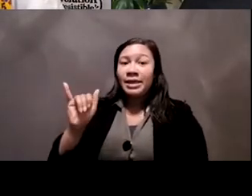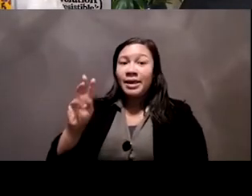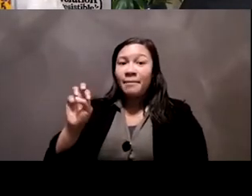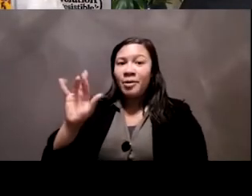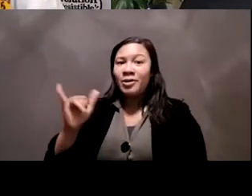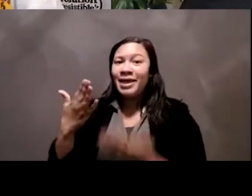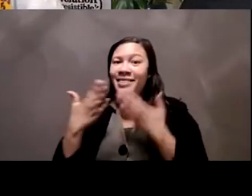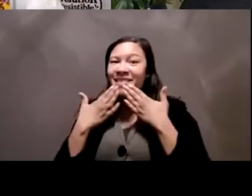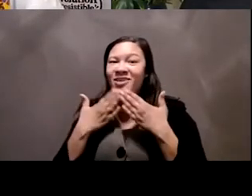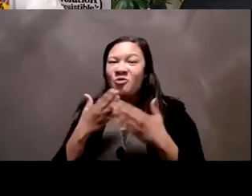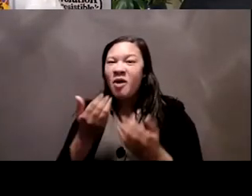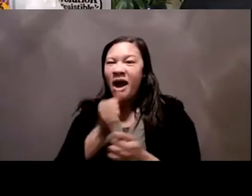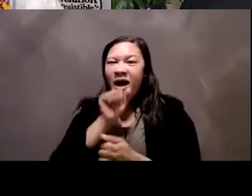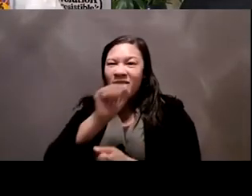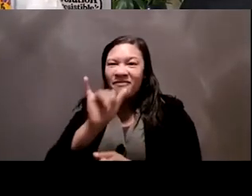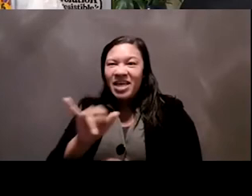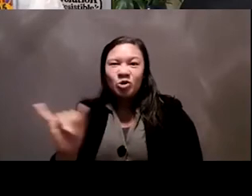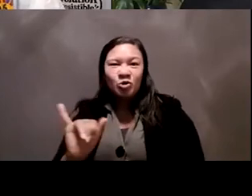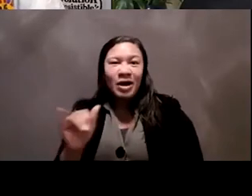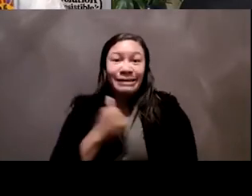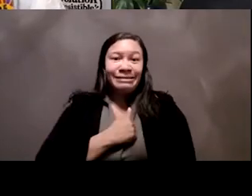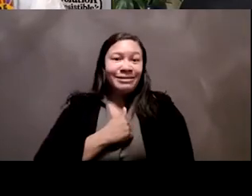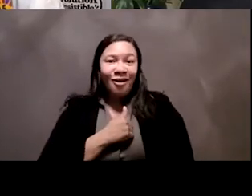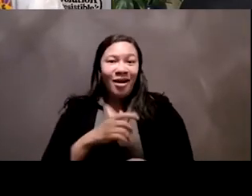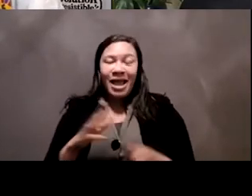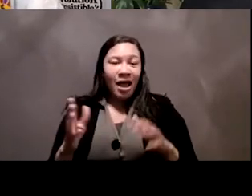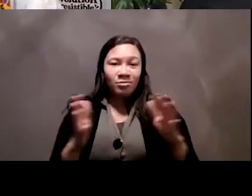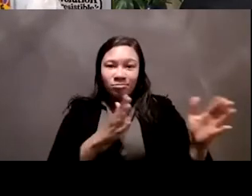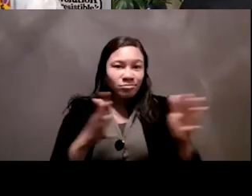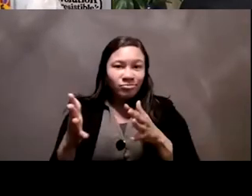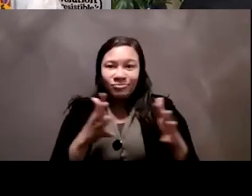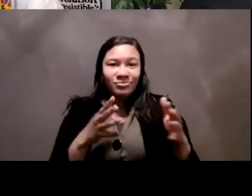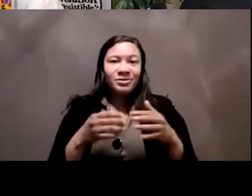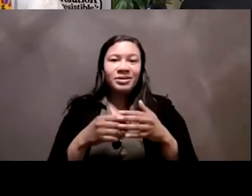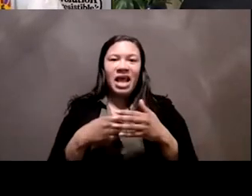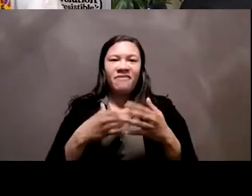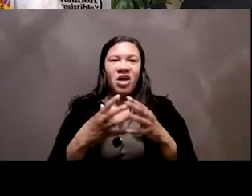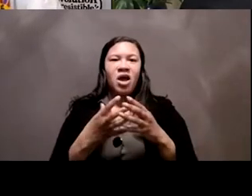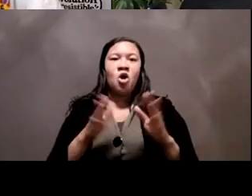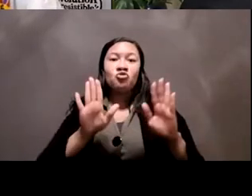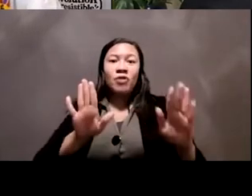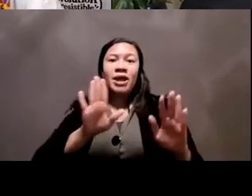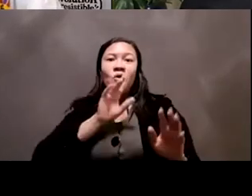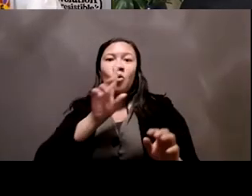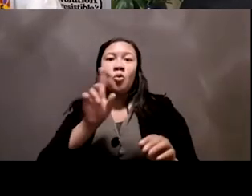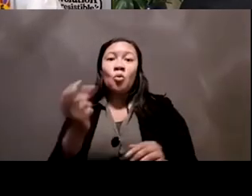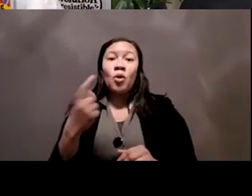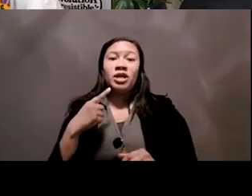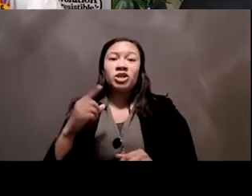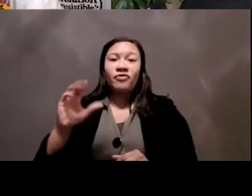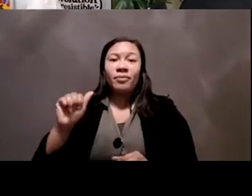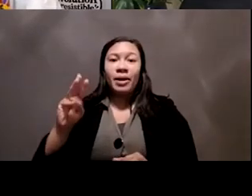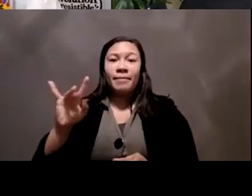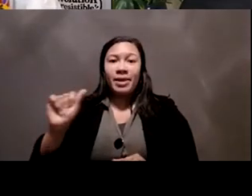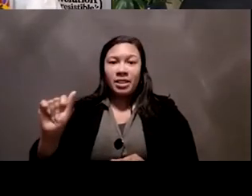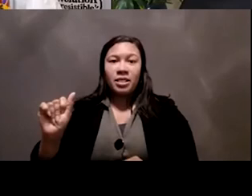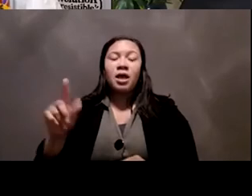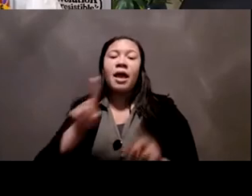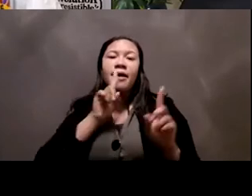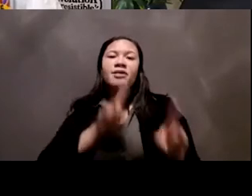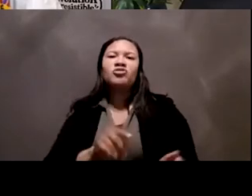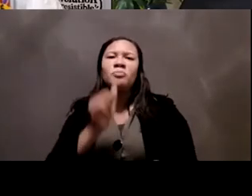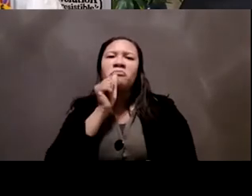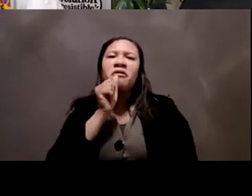I'm sorry, I was like multitasking because we had this really great question that I answered privately from Camilo that was about the representation